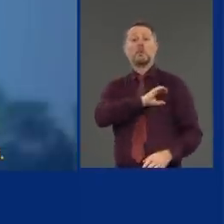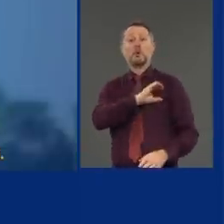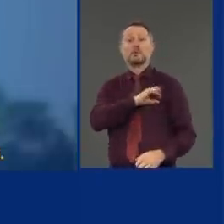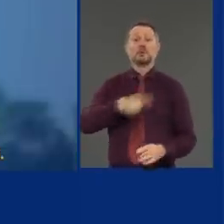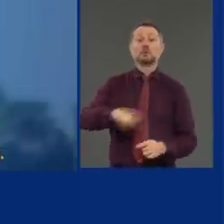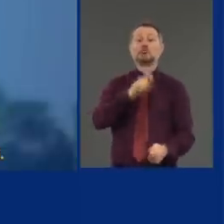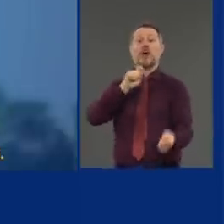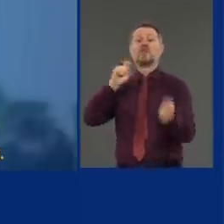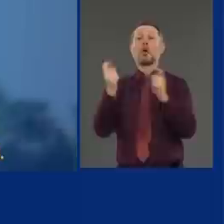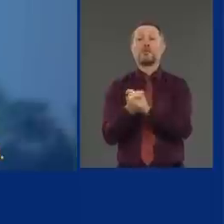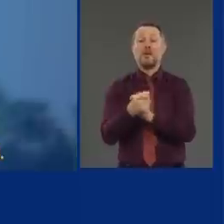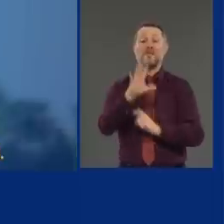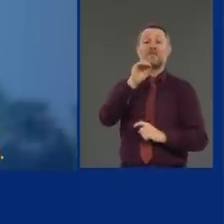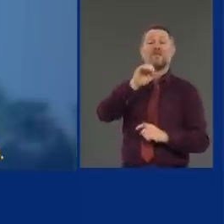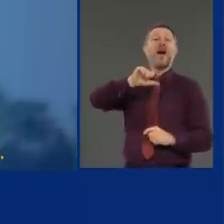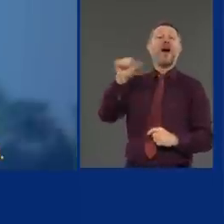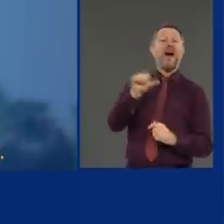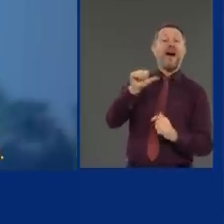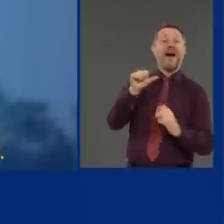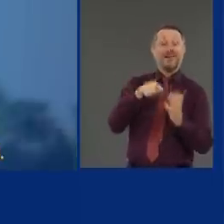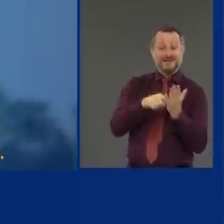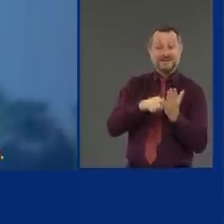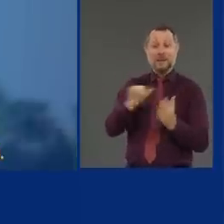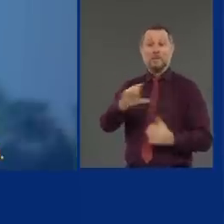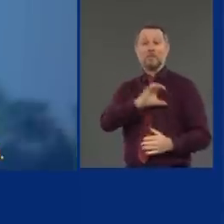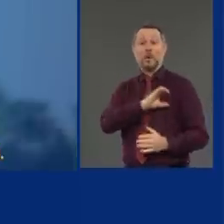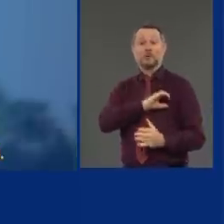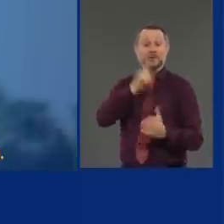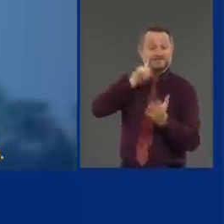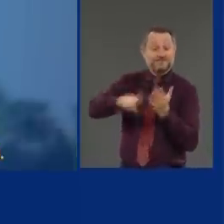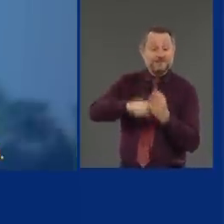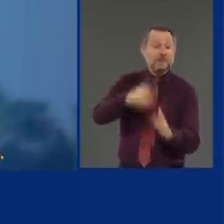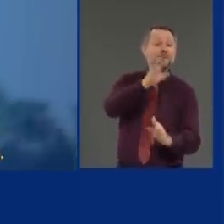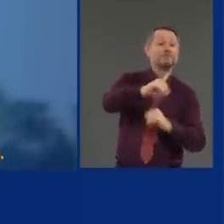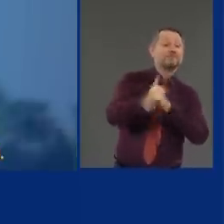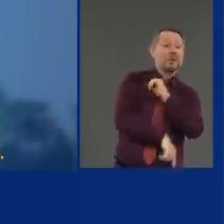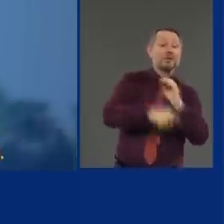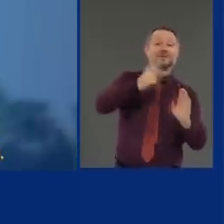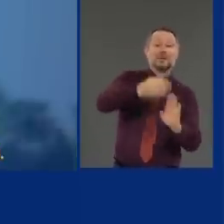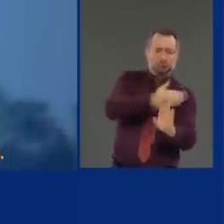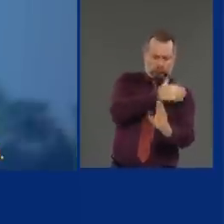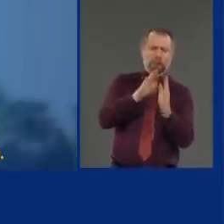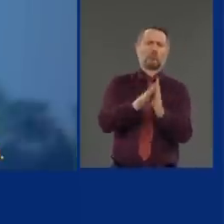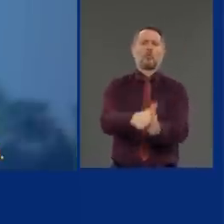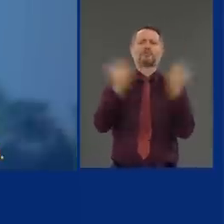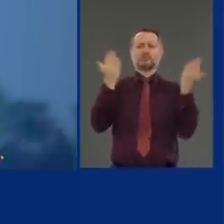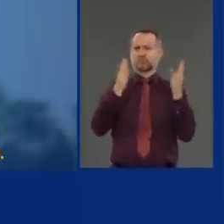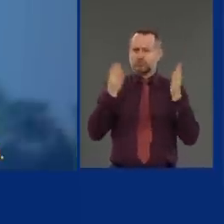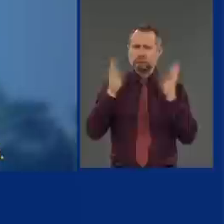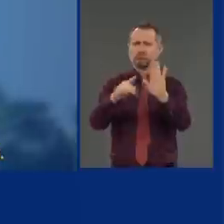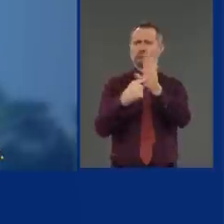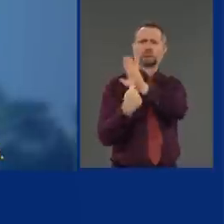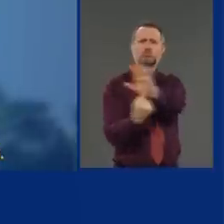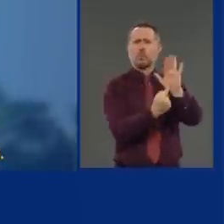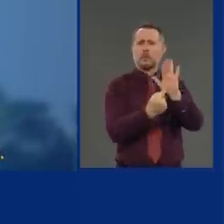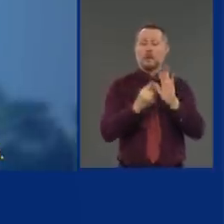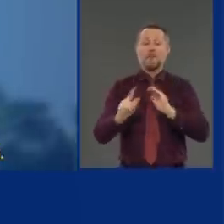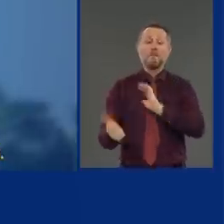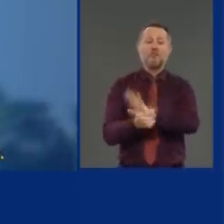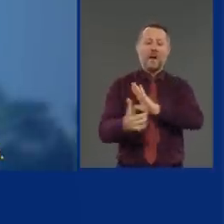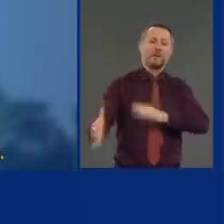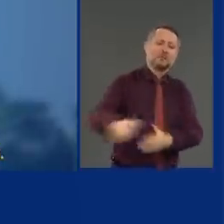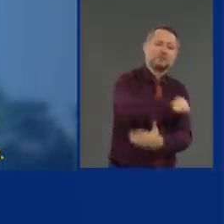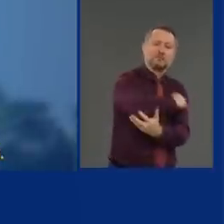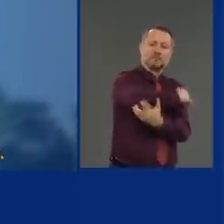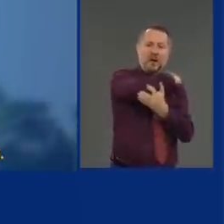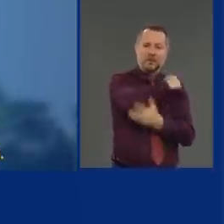banning chokeholds, which should have been done a long time ago, and that will be in the state law. Having the Attorney